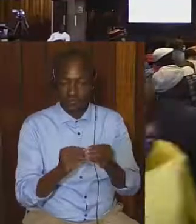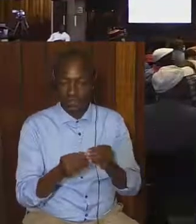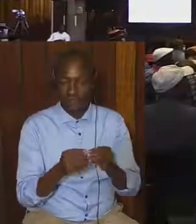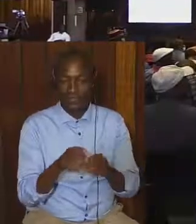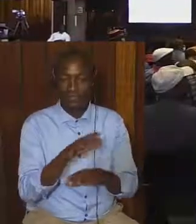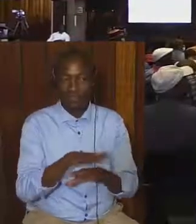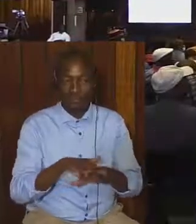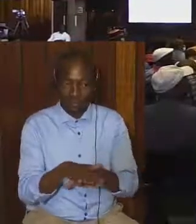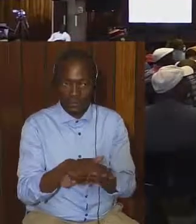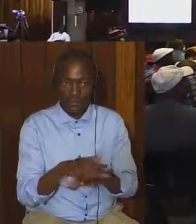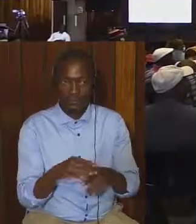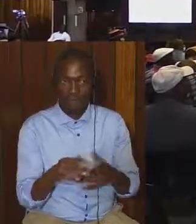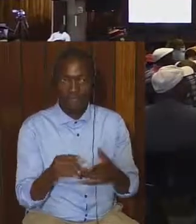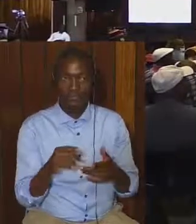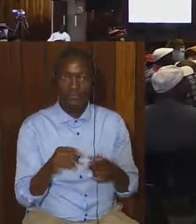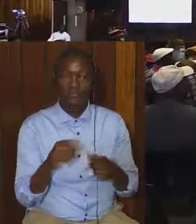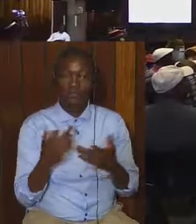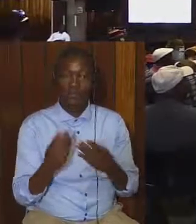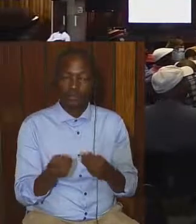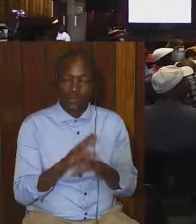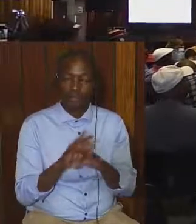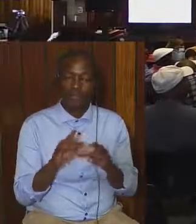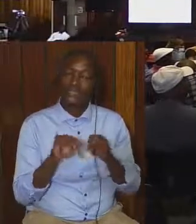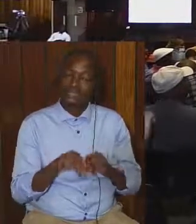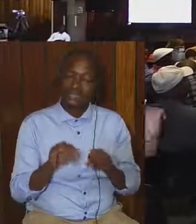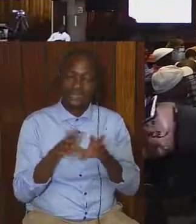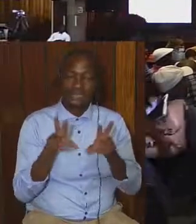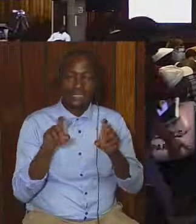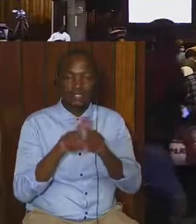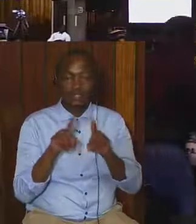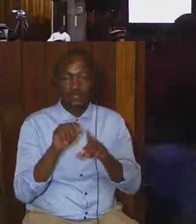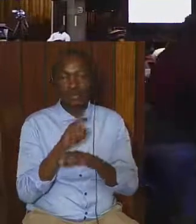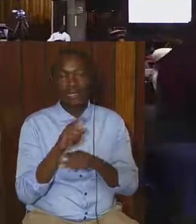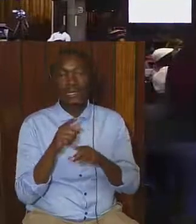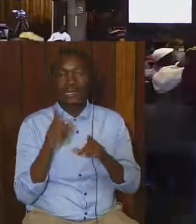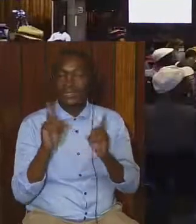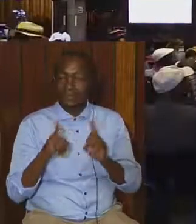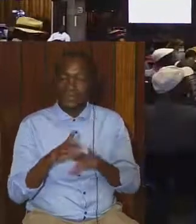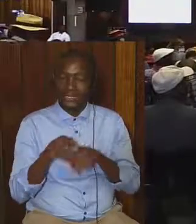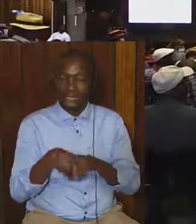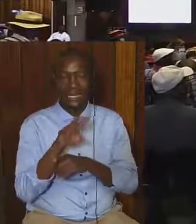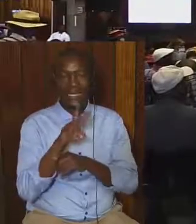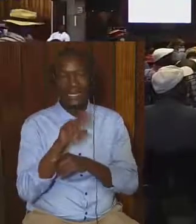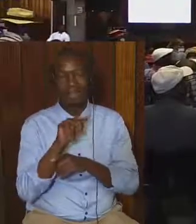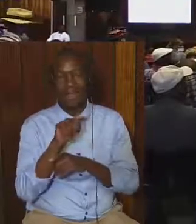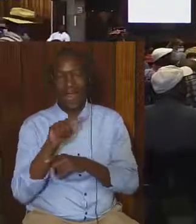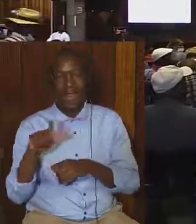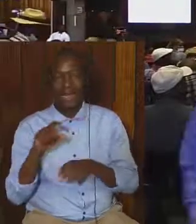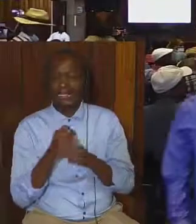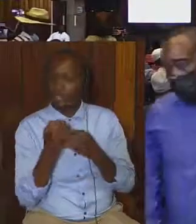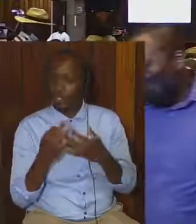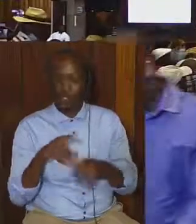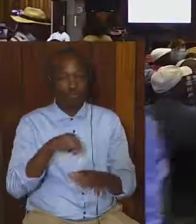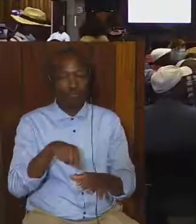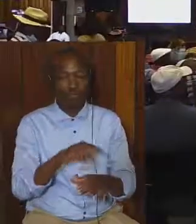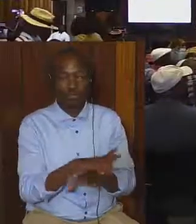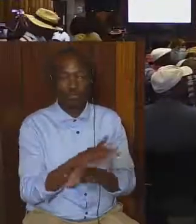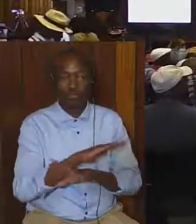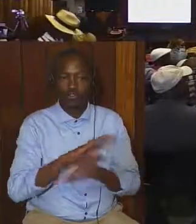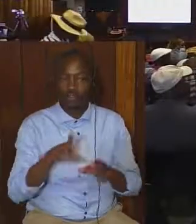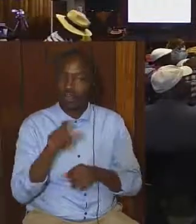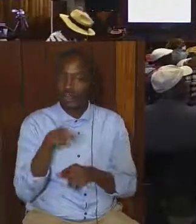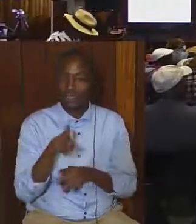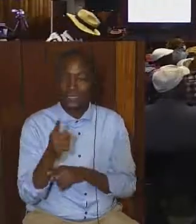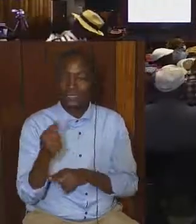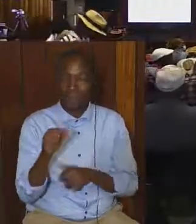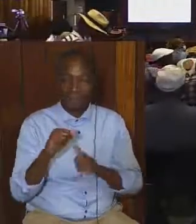to get those potholes to be fixed. So we've got a serious issue, especially in the Val. We've got a lot of potholes, and no one is actually even coming